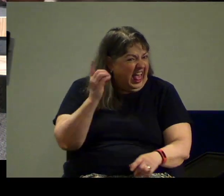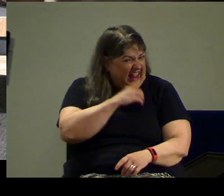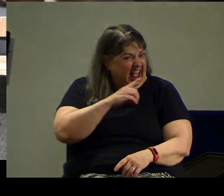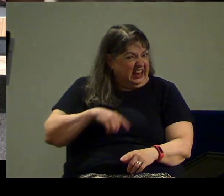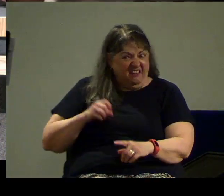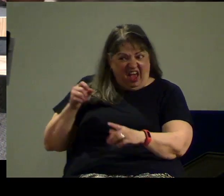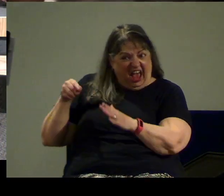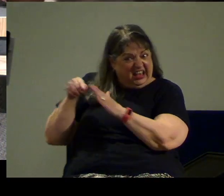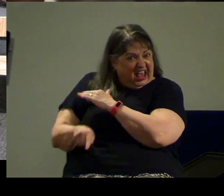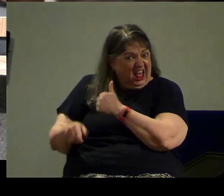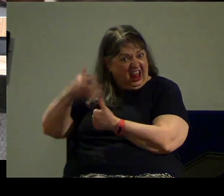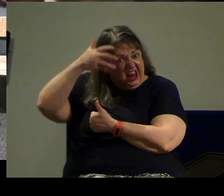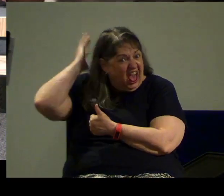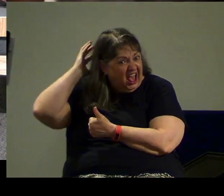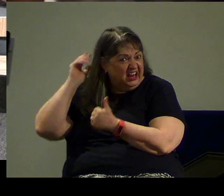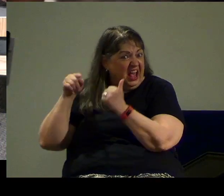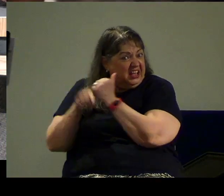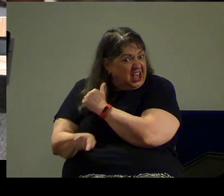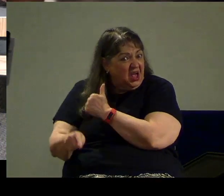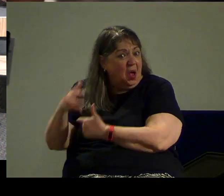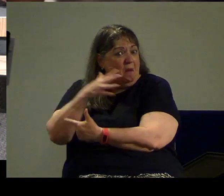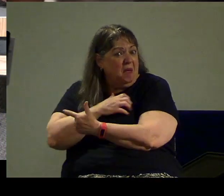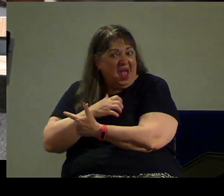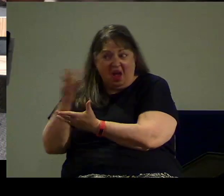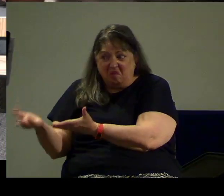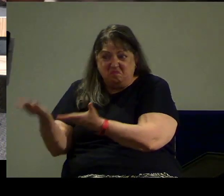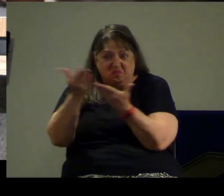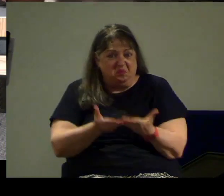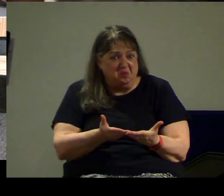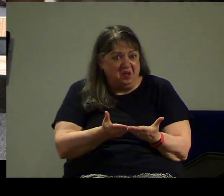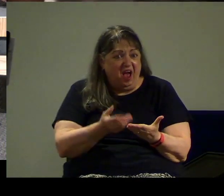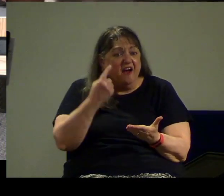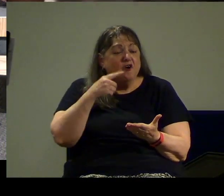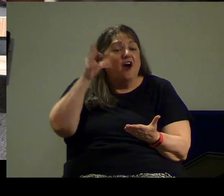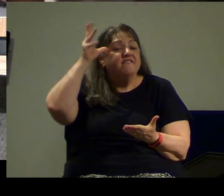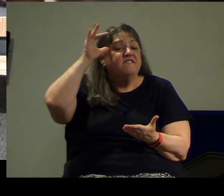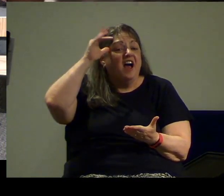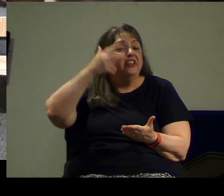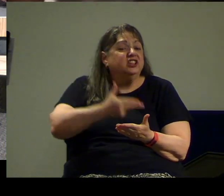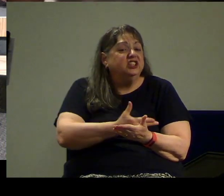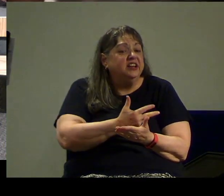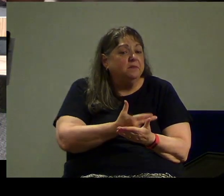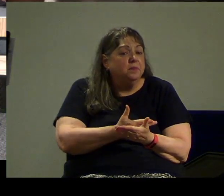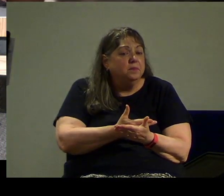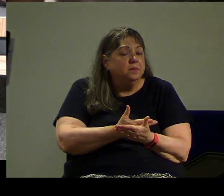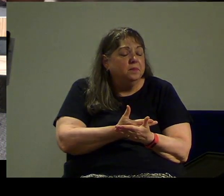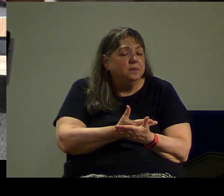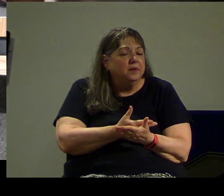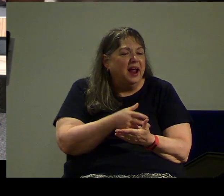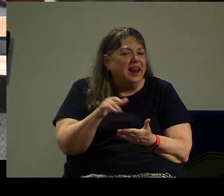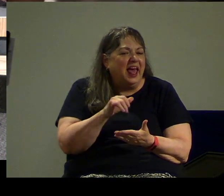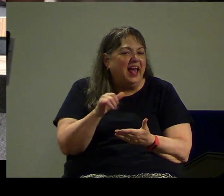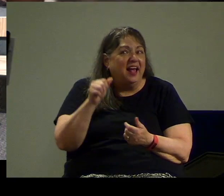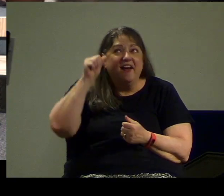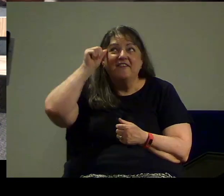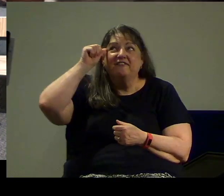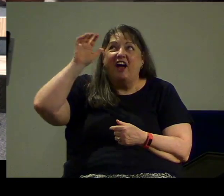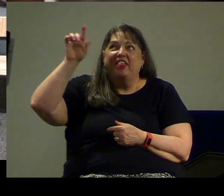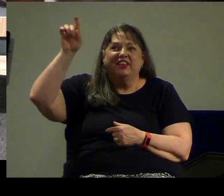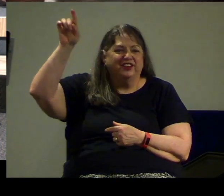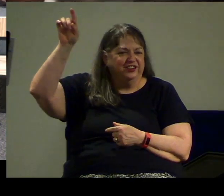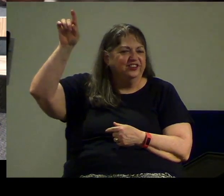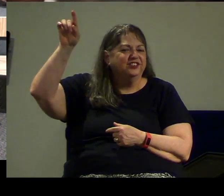restored back to his father what was rightfully his. Don't allow the thief to come and steal from